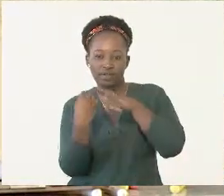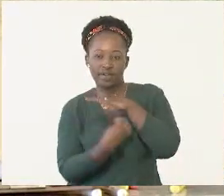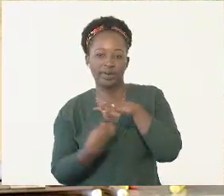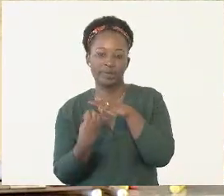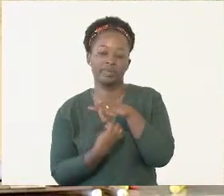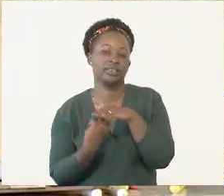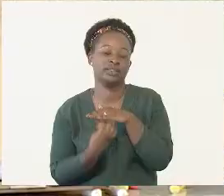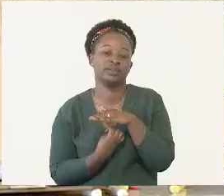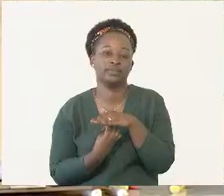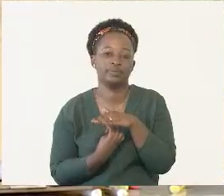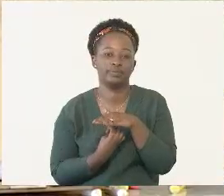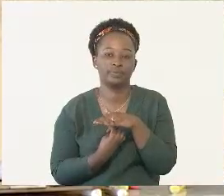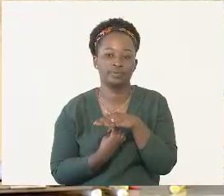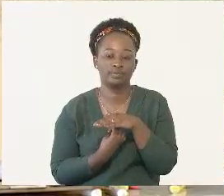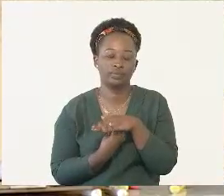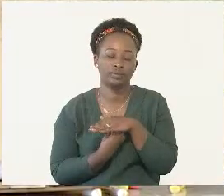environment